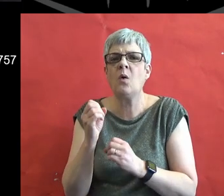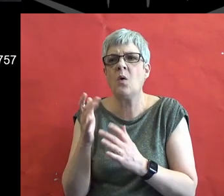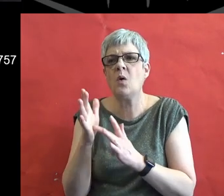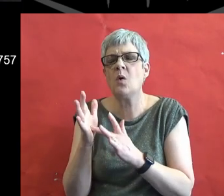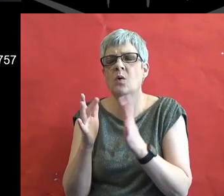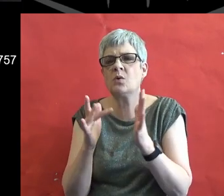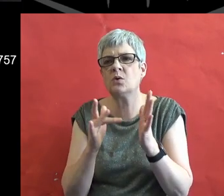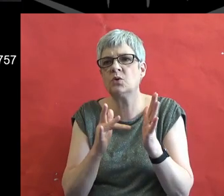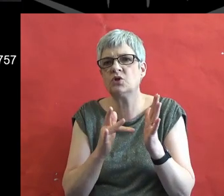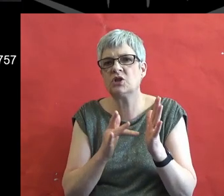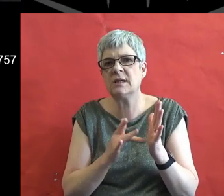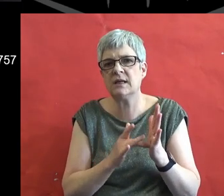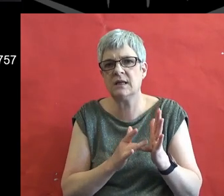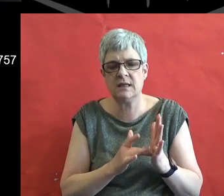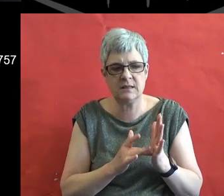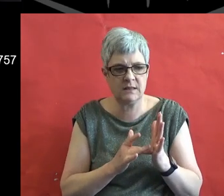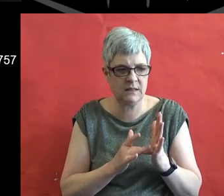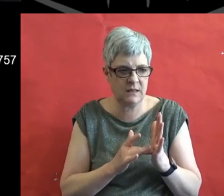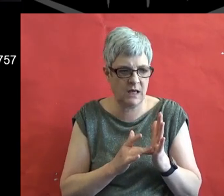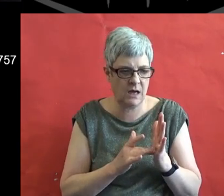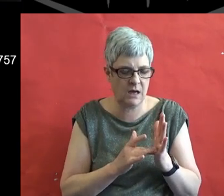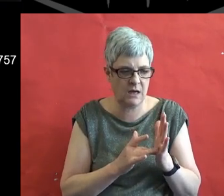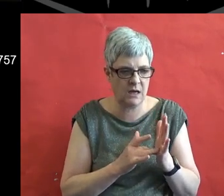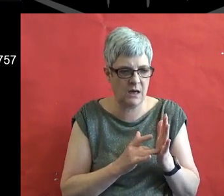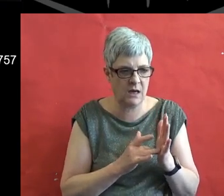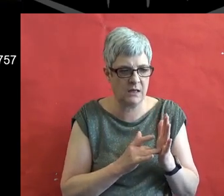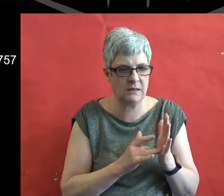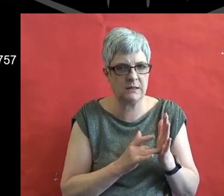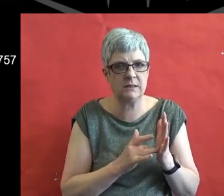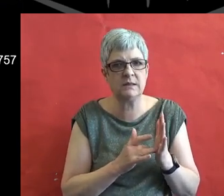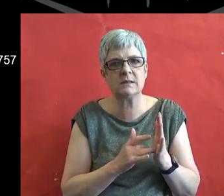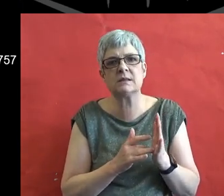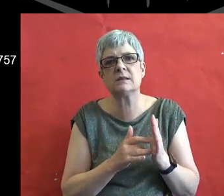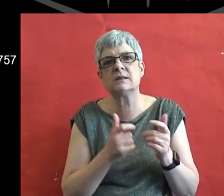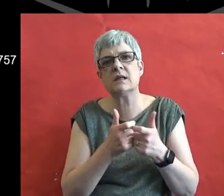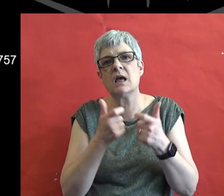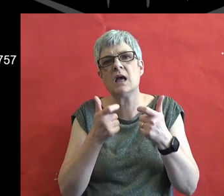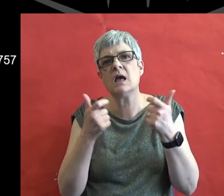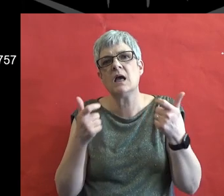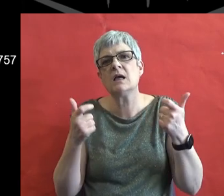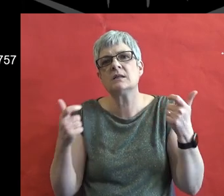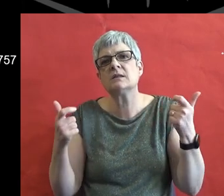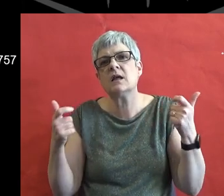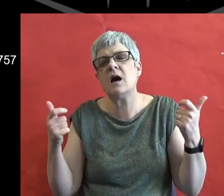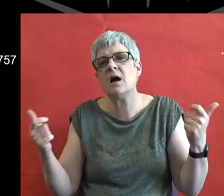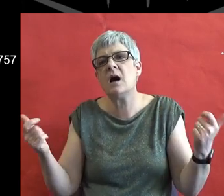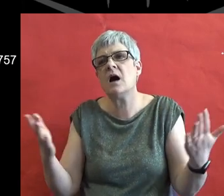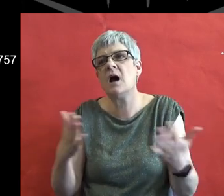Oh, Jesus, Son.